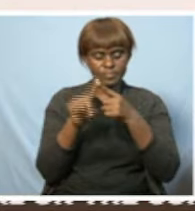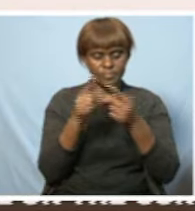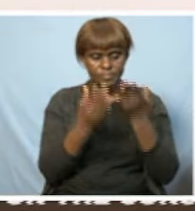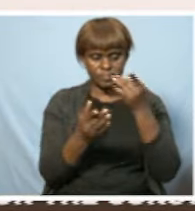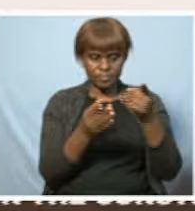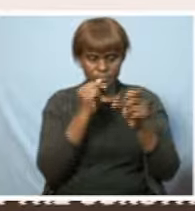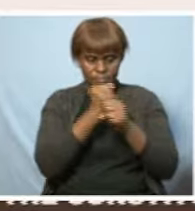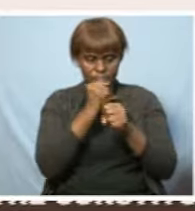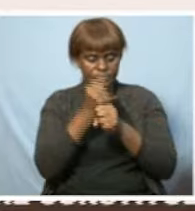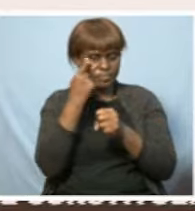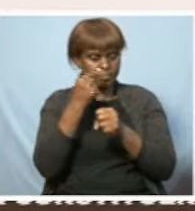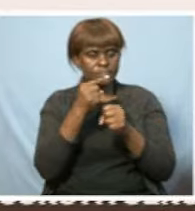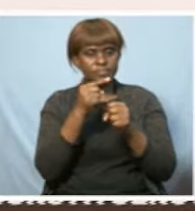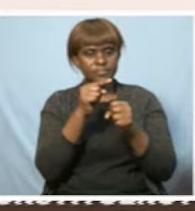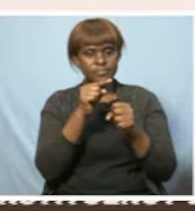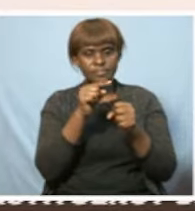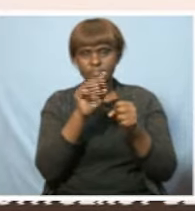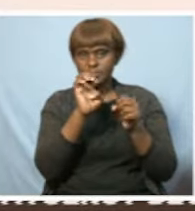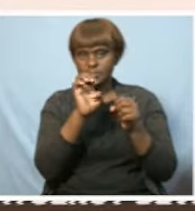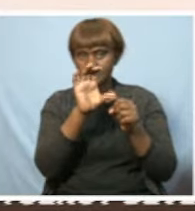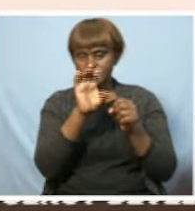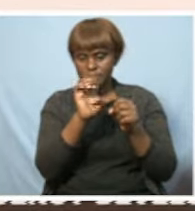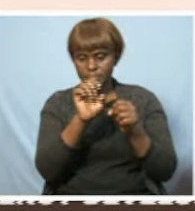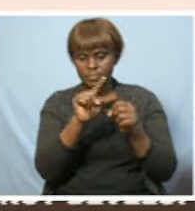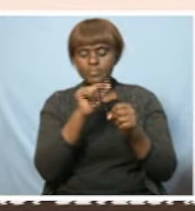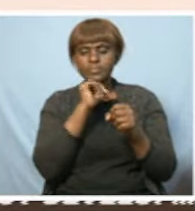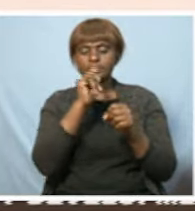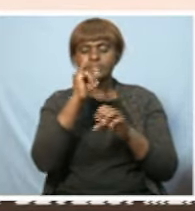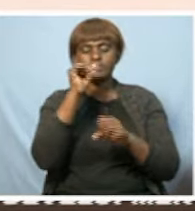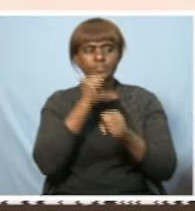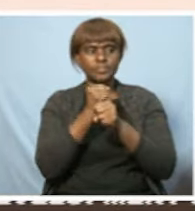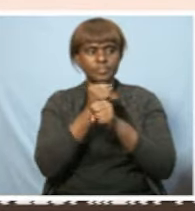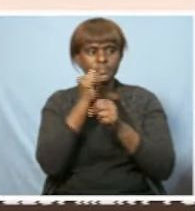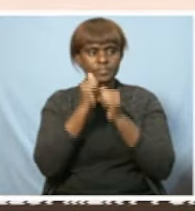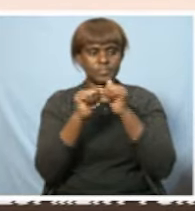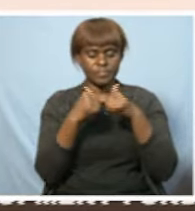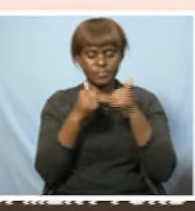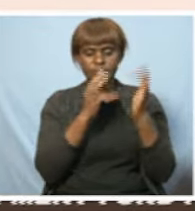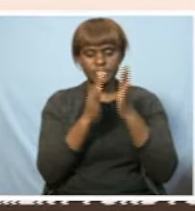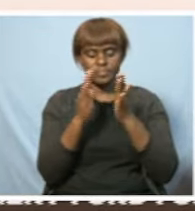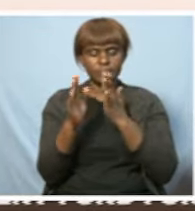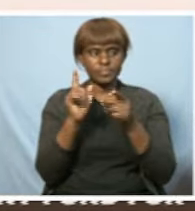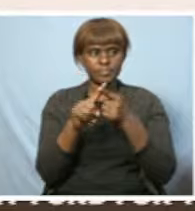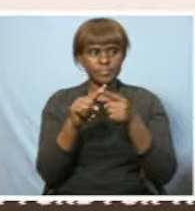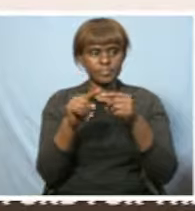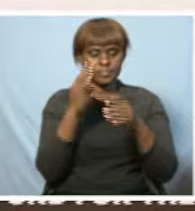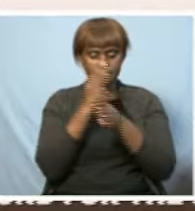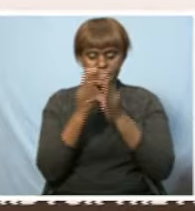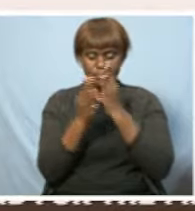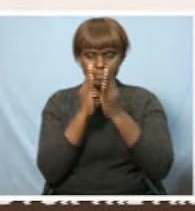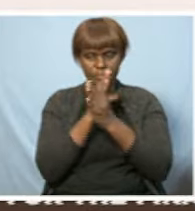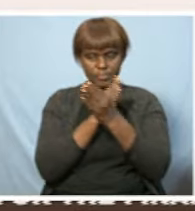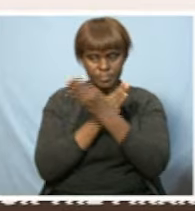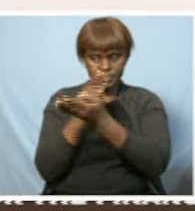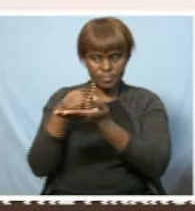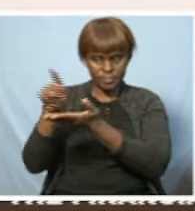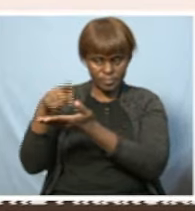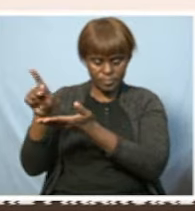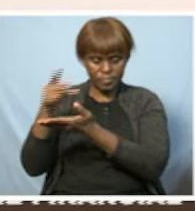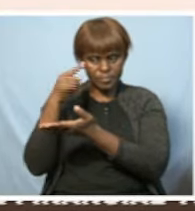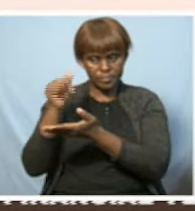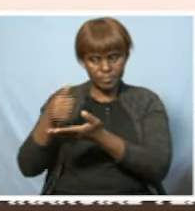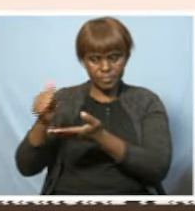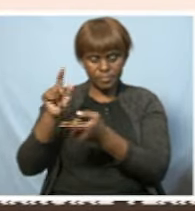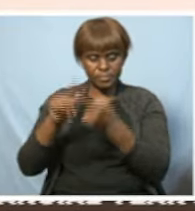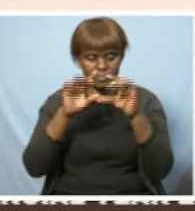works for water reticulation have been done. So, Chair, these have not been done because we are supposed to give the contractor a payment for him to